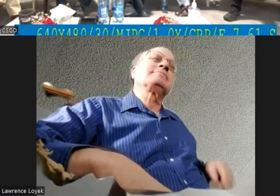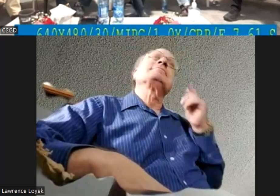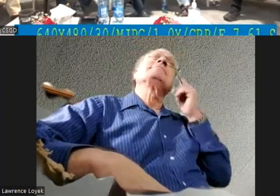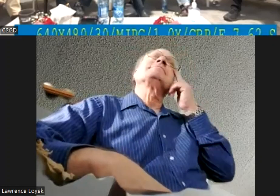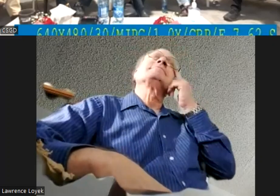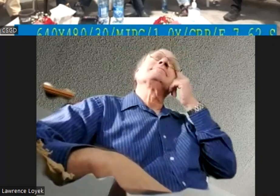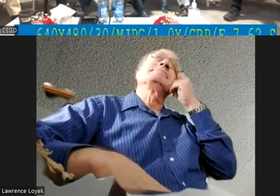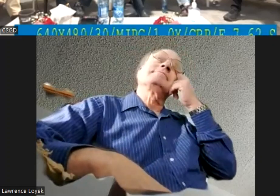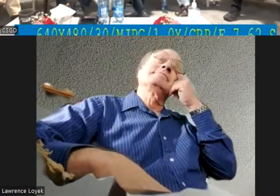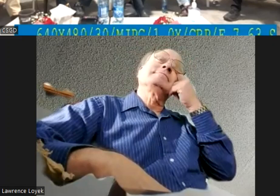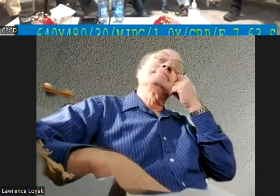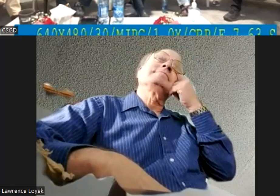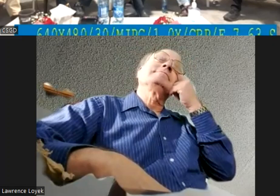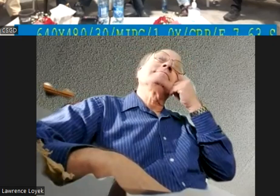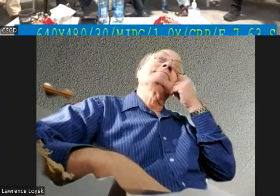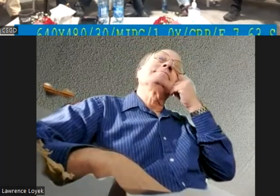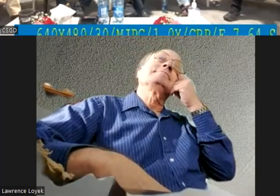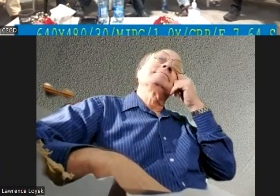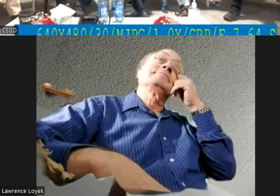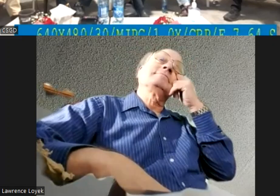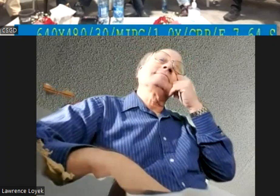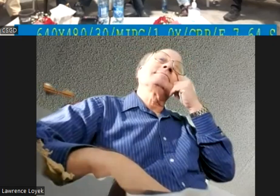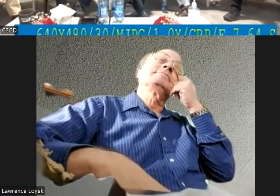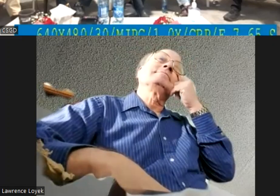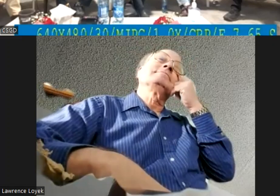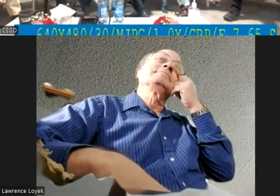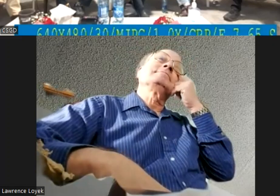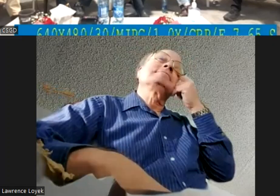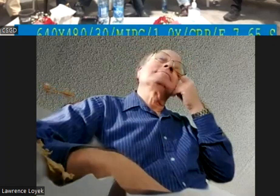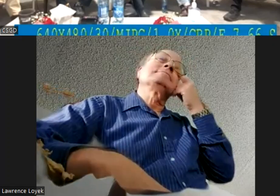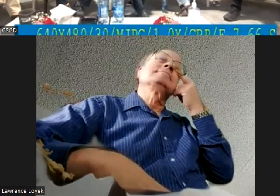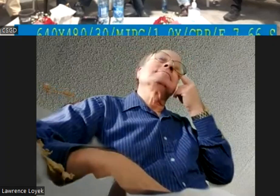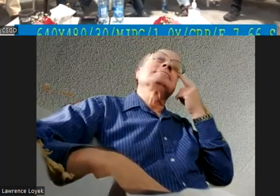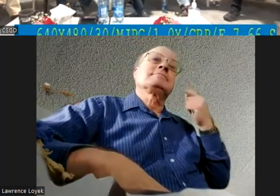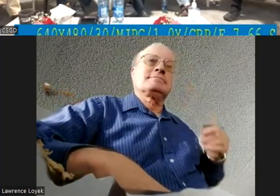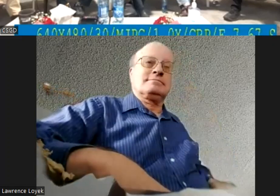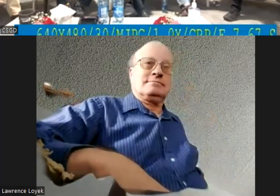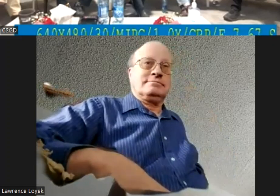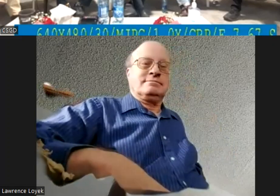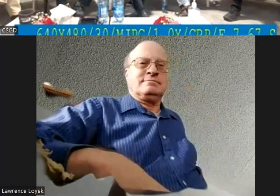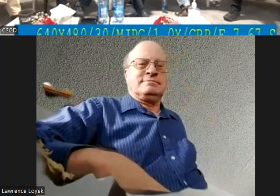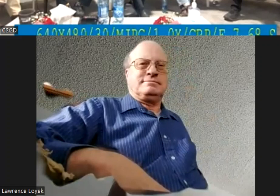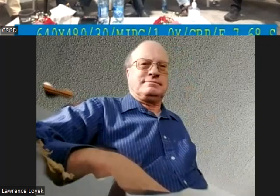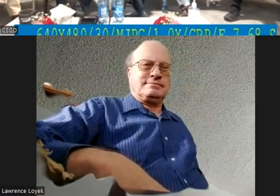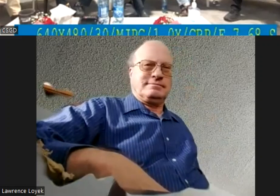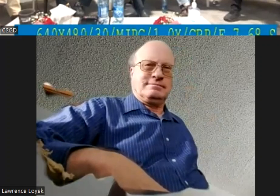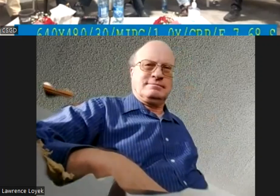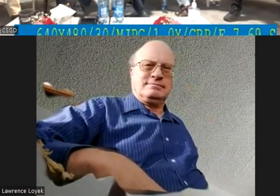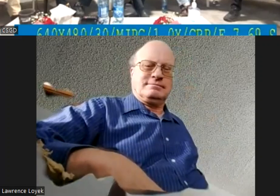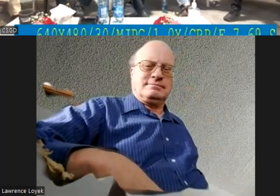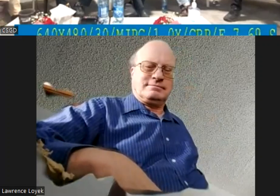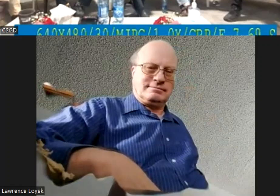today. Our community, our vintage community members. It's hard not to just call you old all the